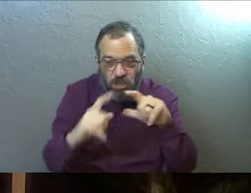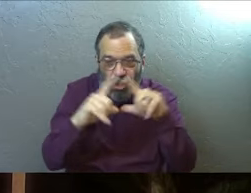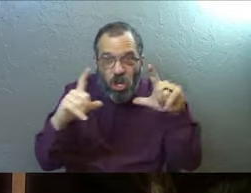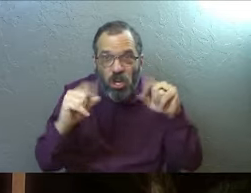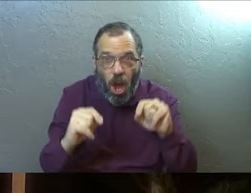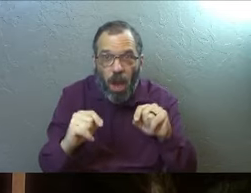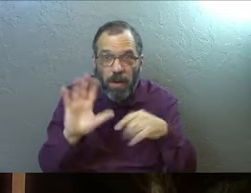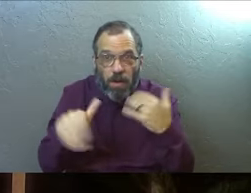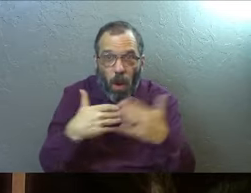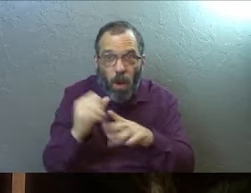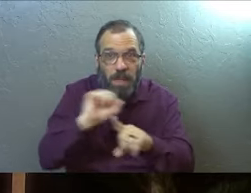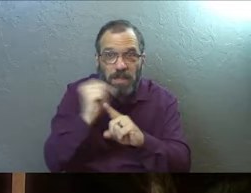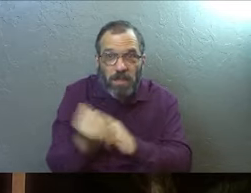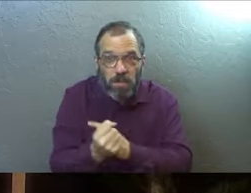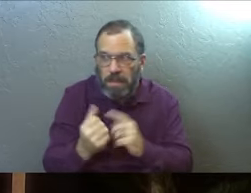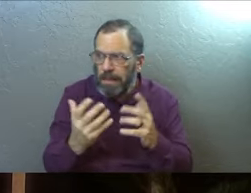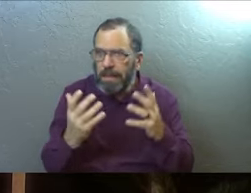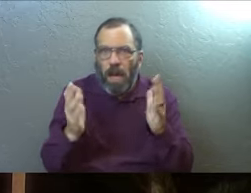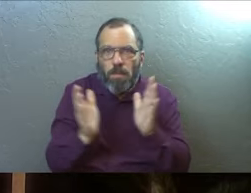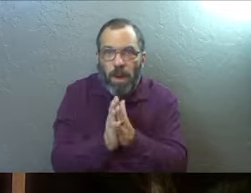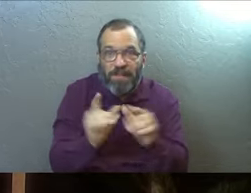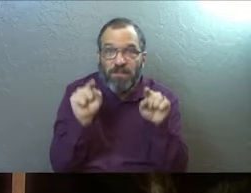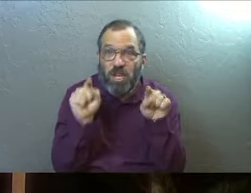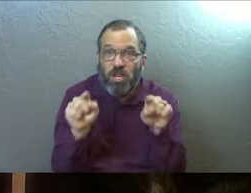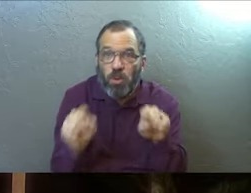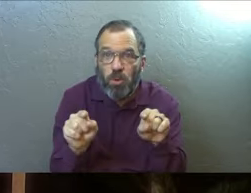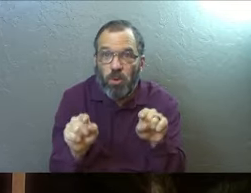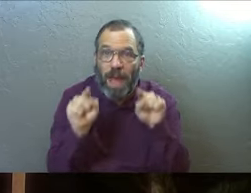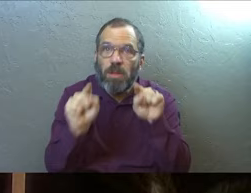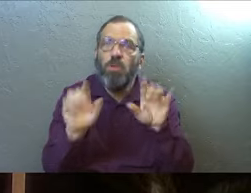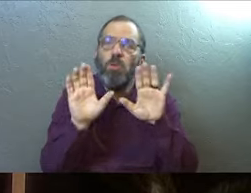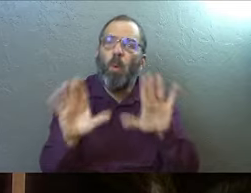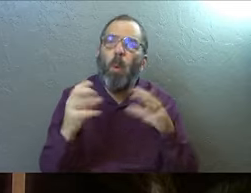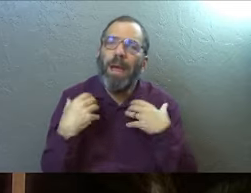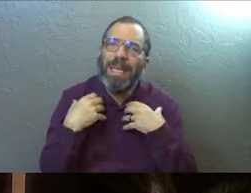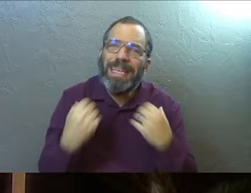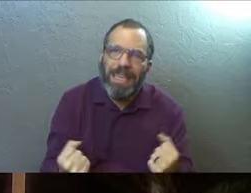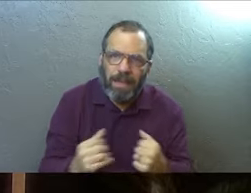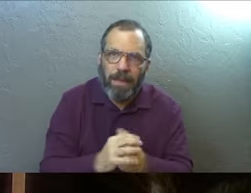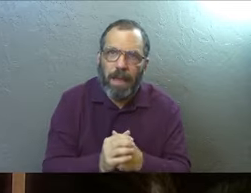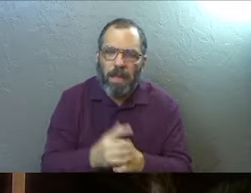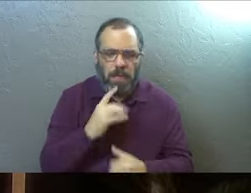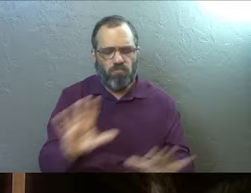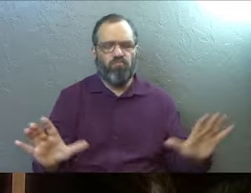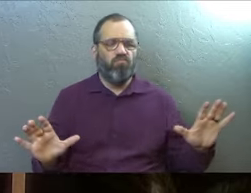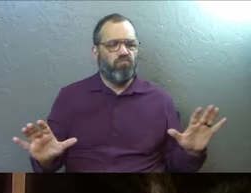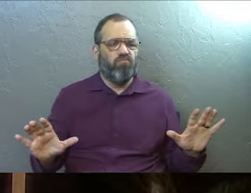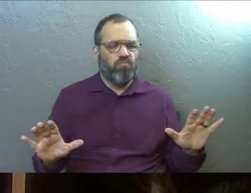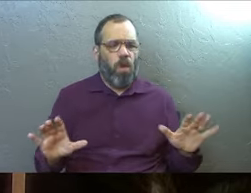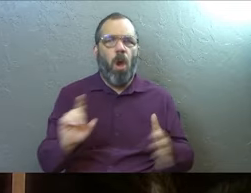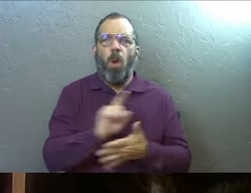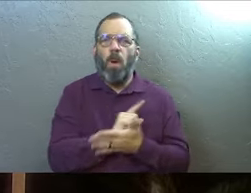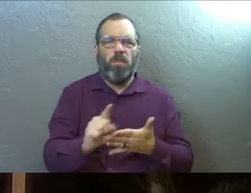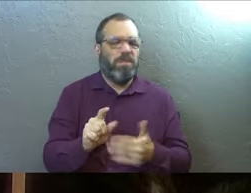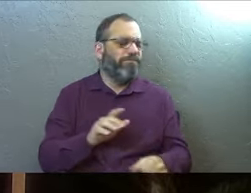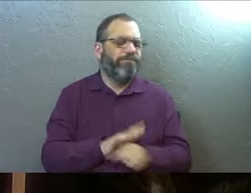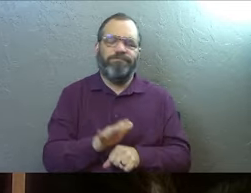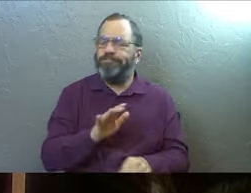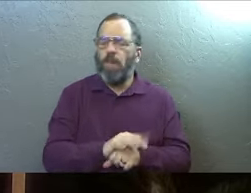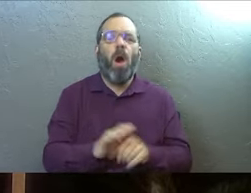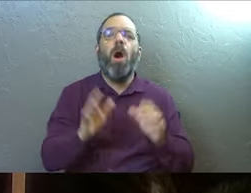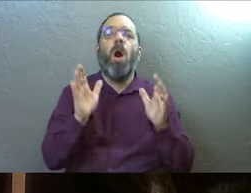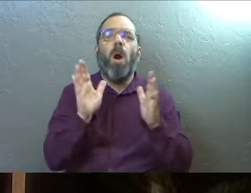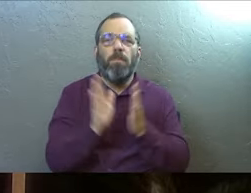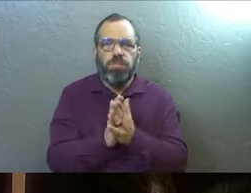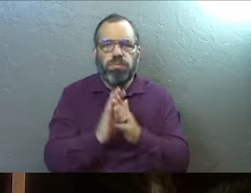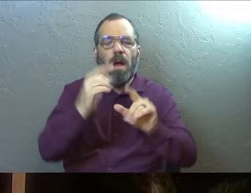those situations. Prayed for you and for your healing. And they said, you know what? 1 week isn't enough. We're going to be